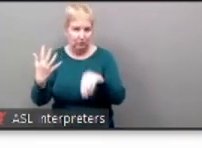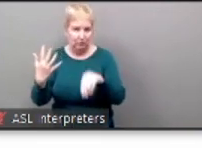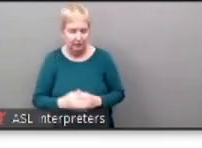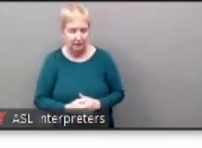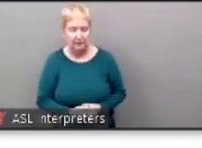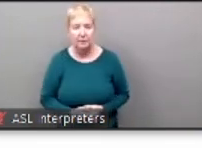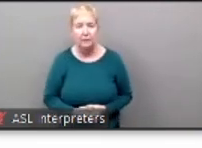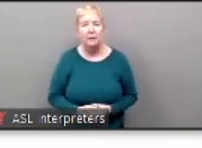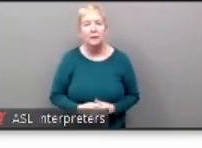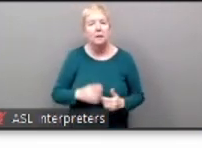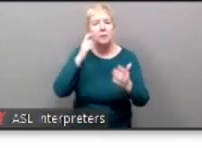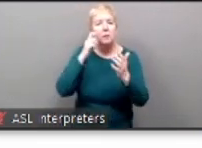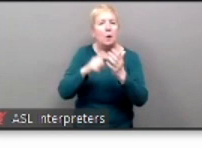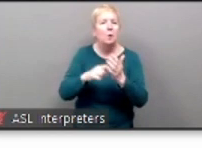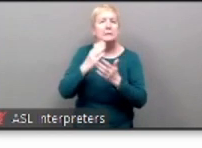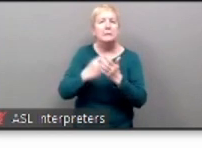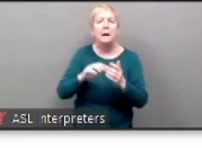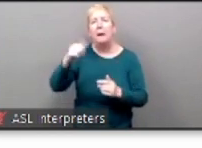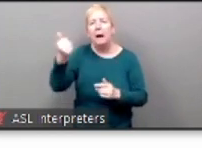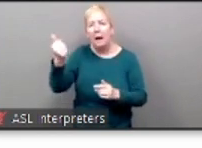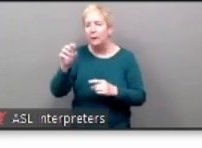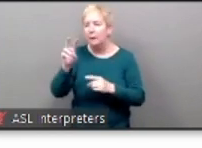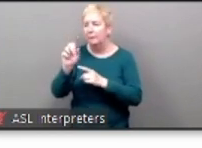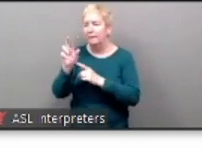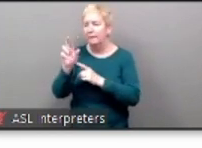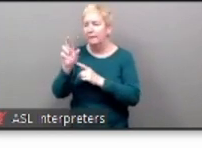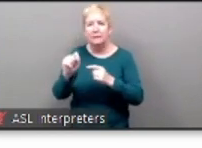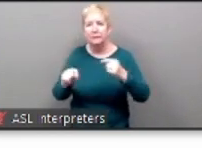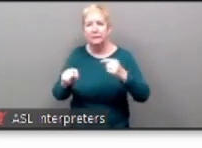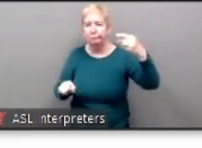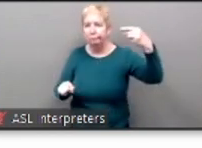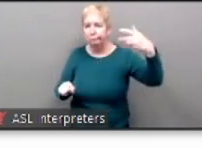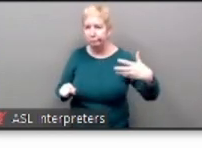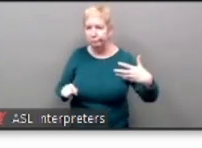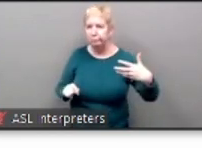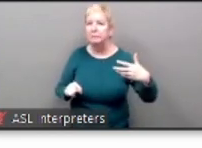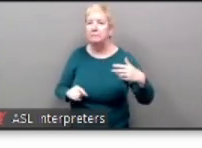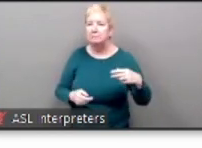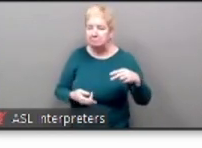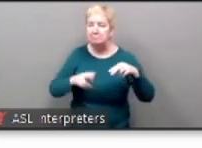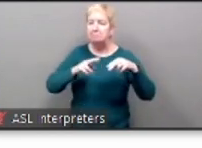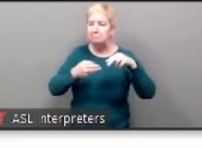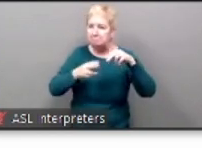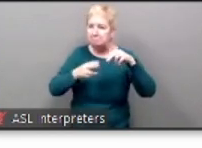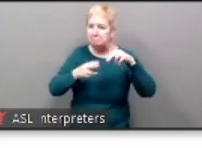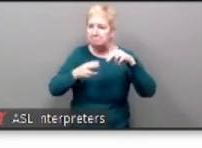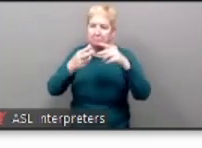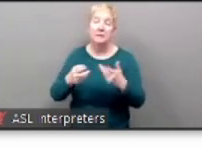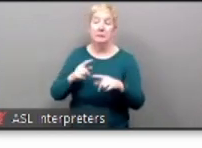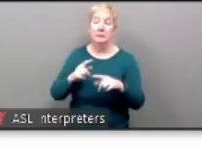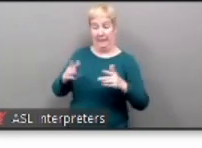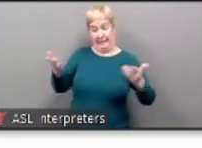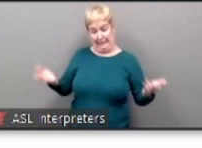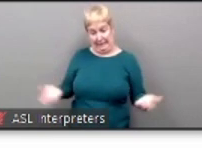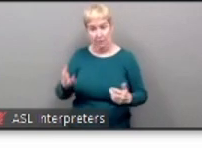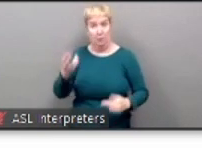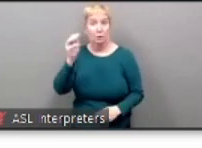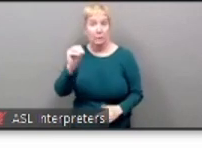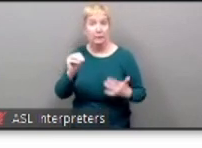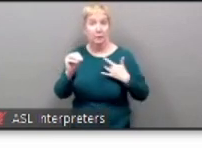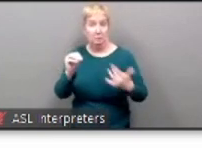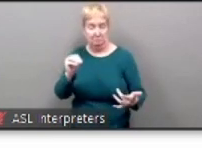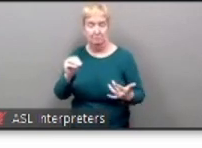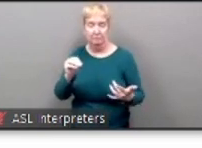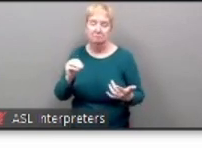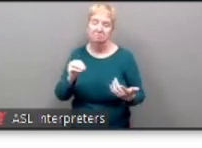slide, and some of the other variants are listed here. But our patterns here in New Mexico pretty